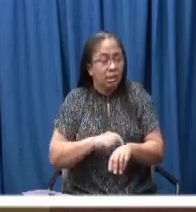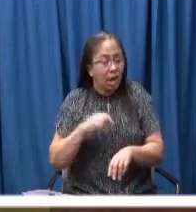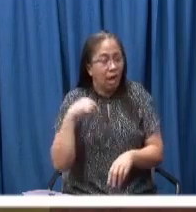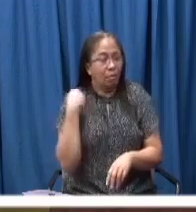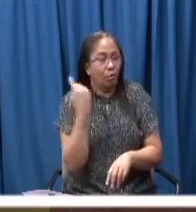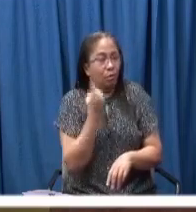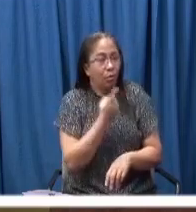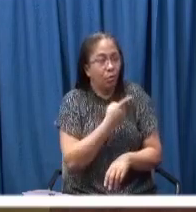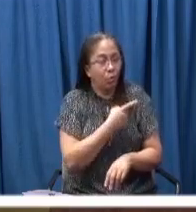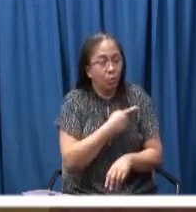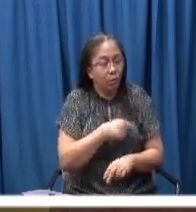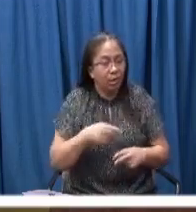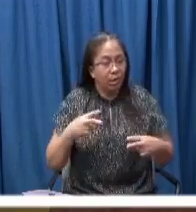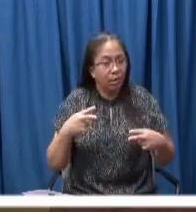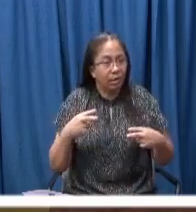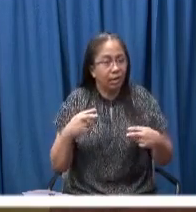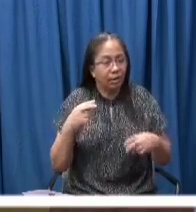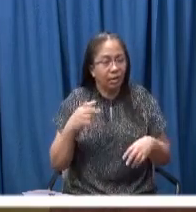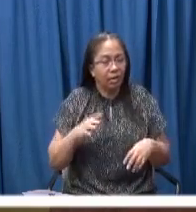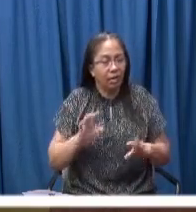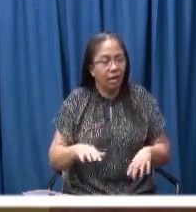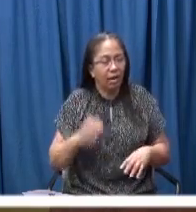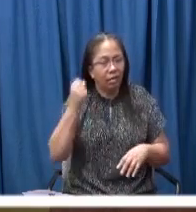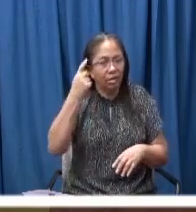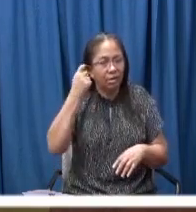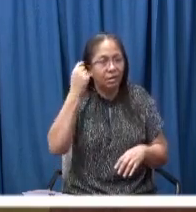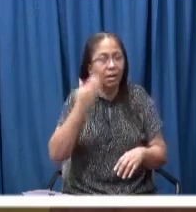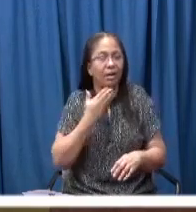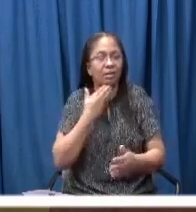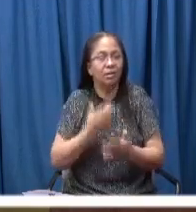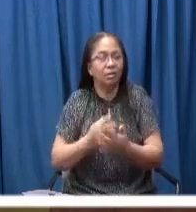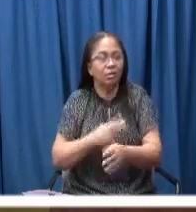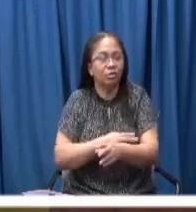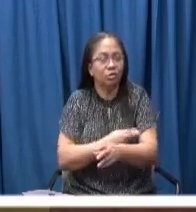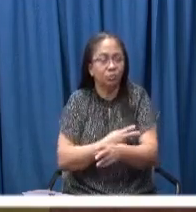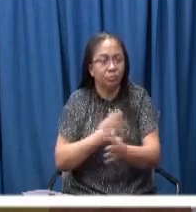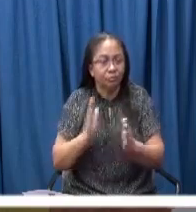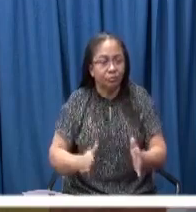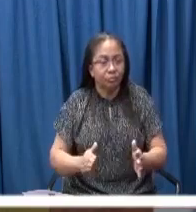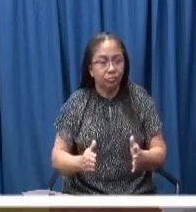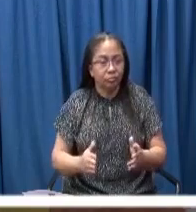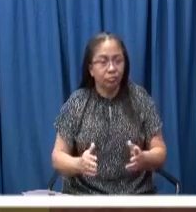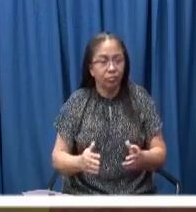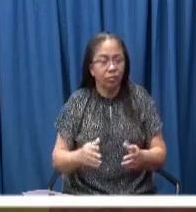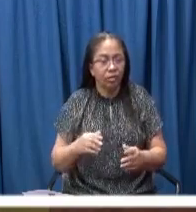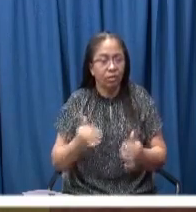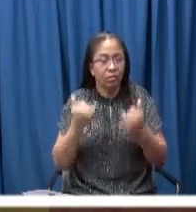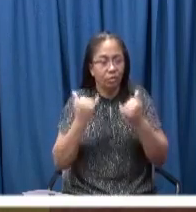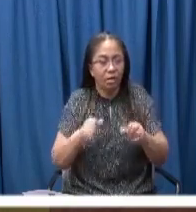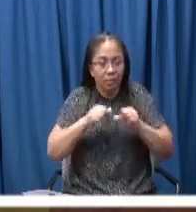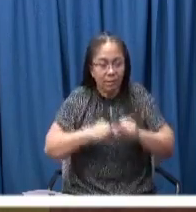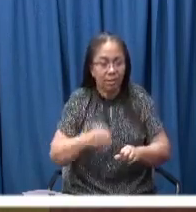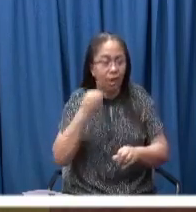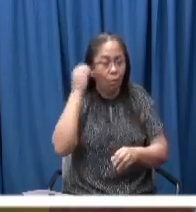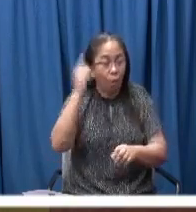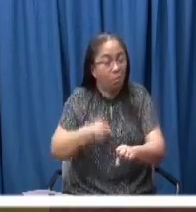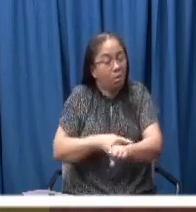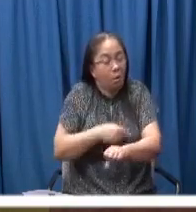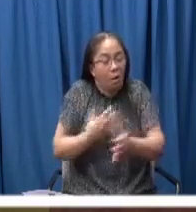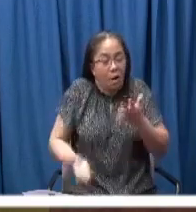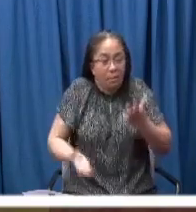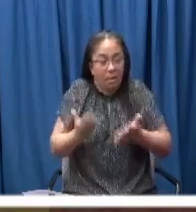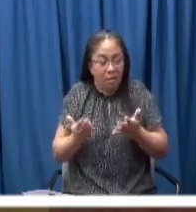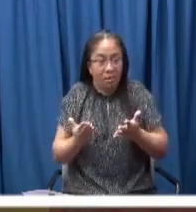2 years that we will live, or year and a half until a vaccine comes, the only way that we will have the sense that the good shepherd